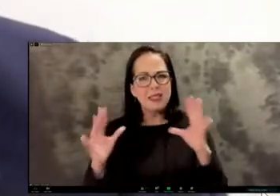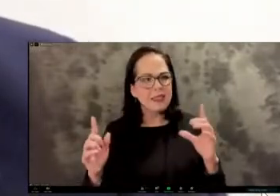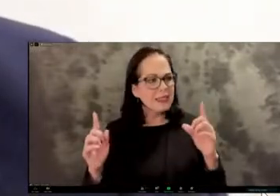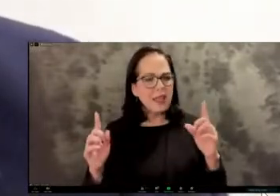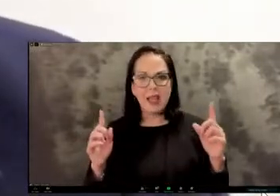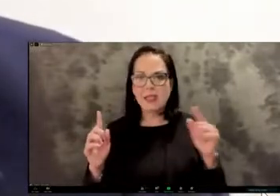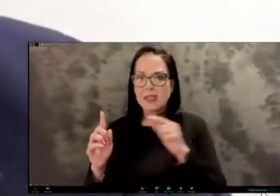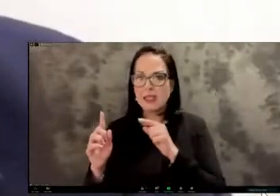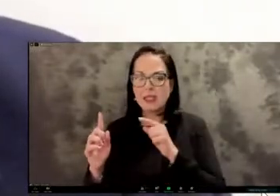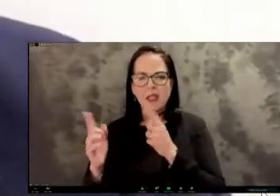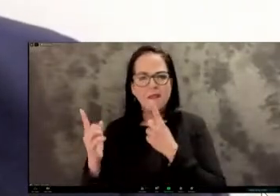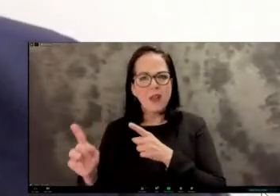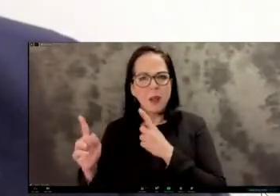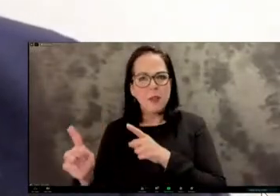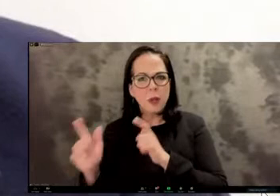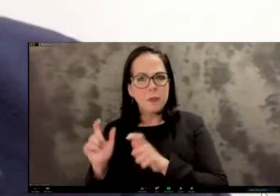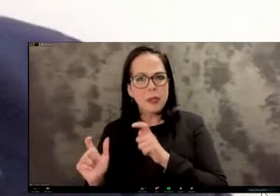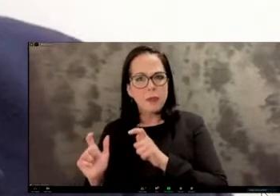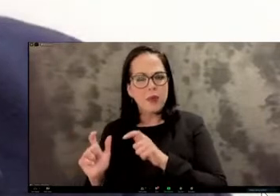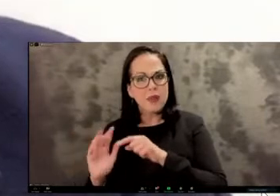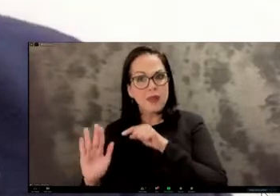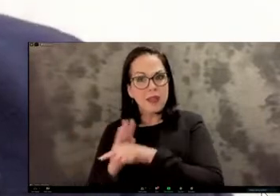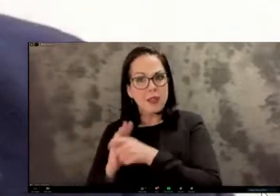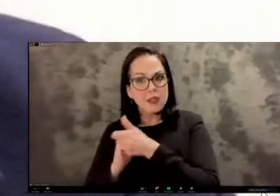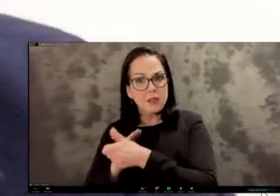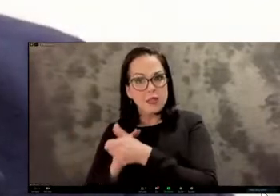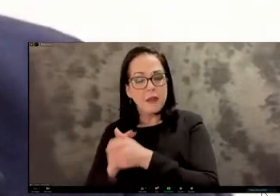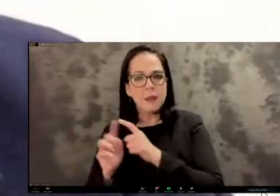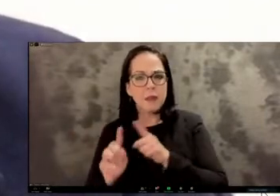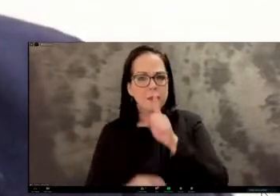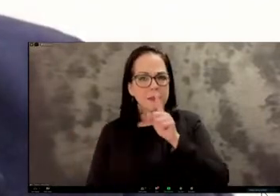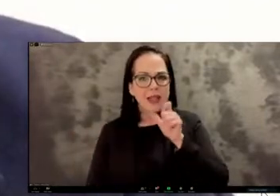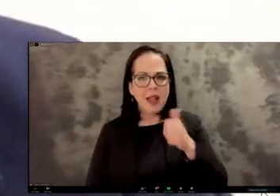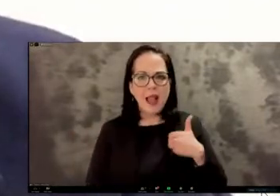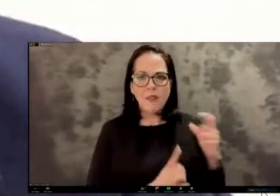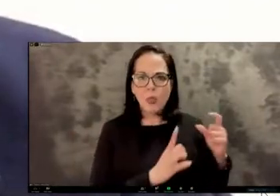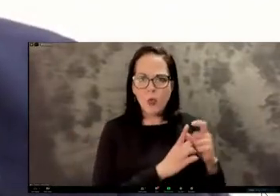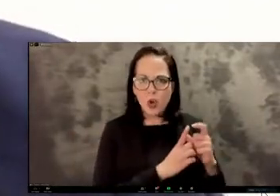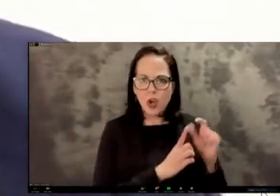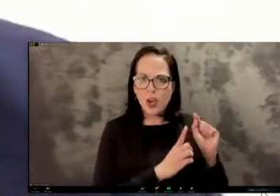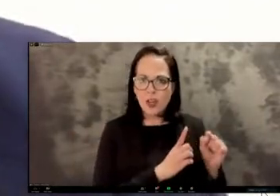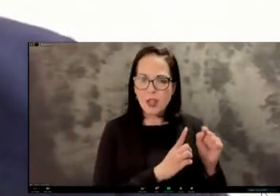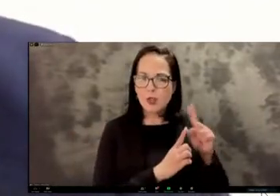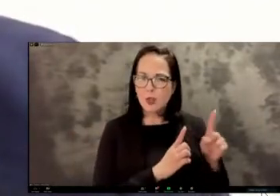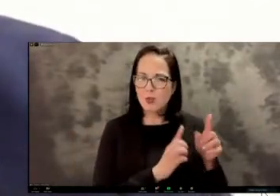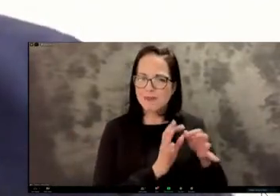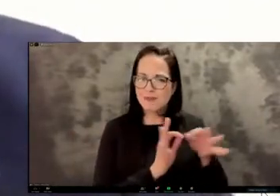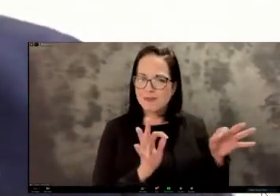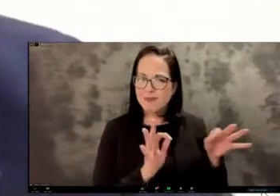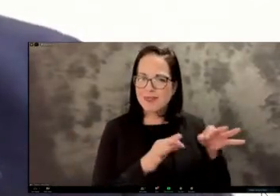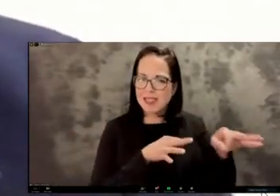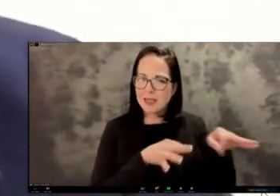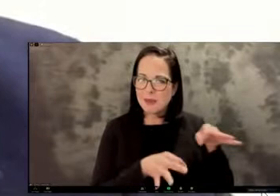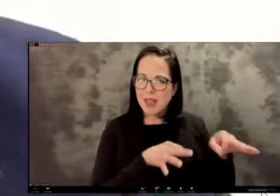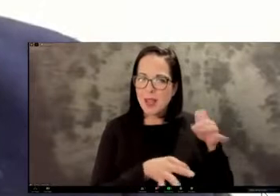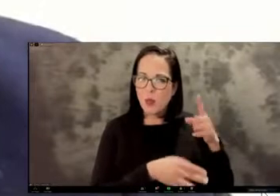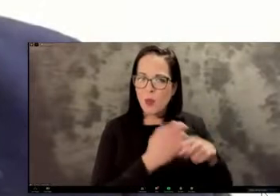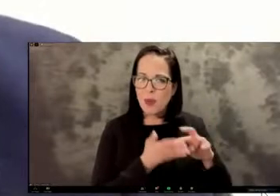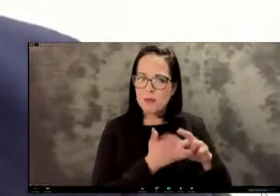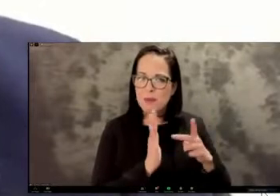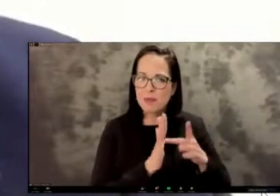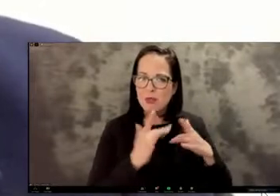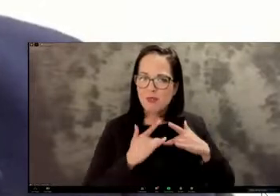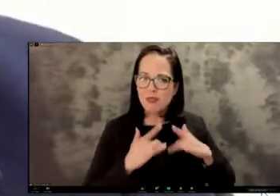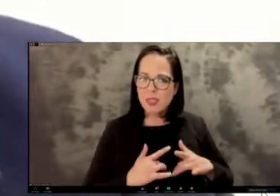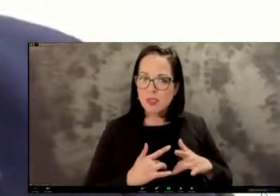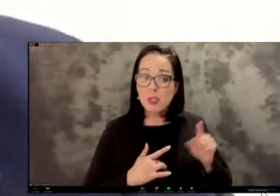people committing suicide, but actually not having a word to articulate depression. In addition, more recently, if you look at the